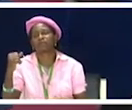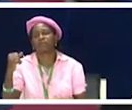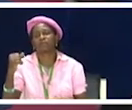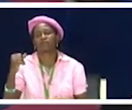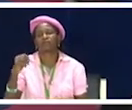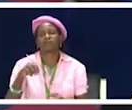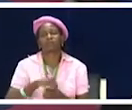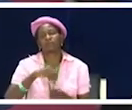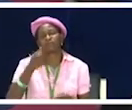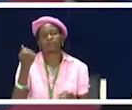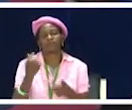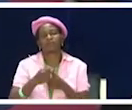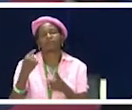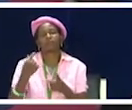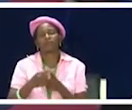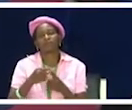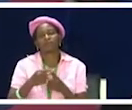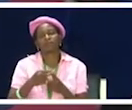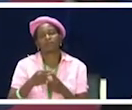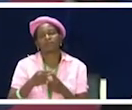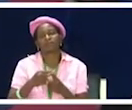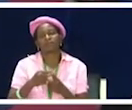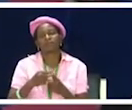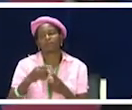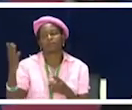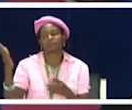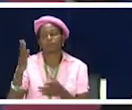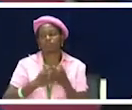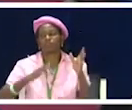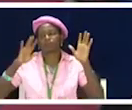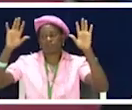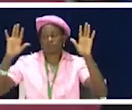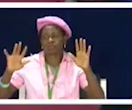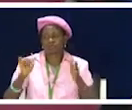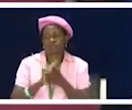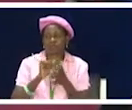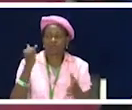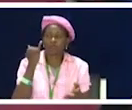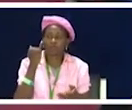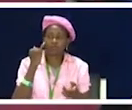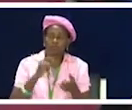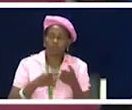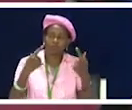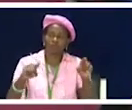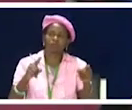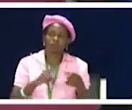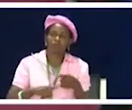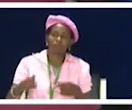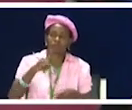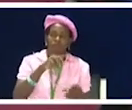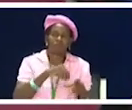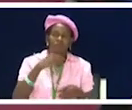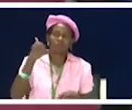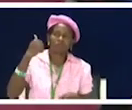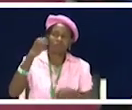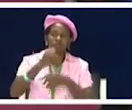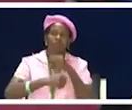In other words, there are some miracles that are supposed to happen to you maybe in 10 years'